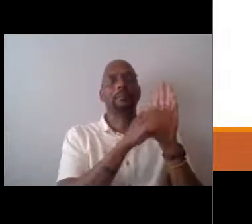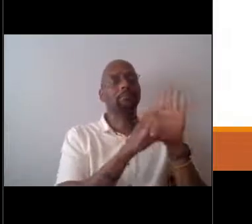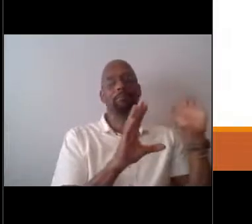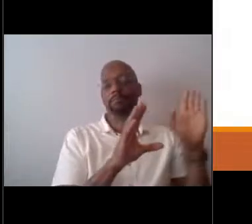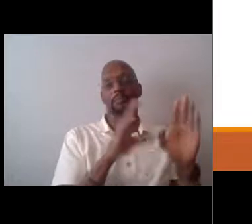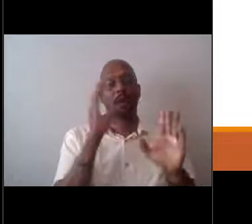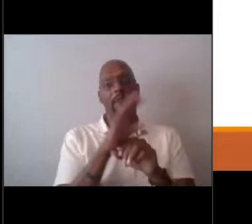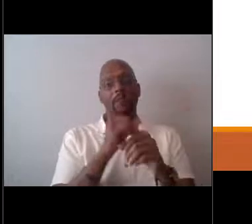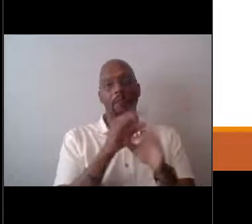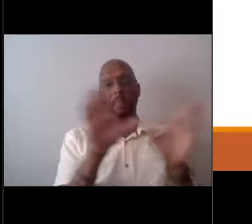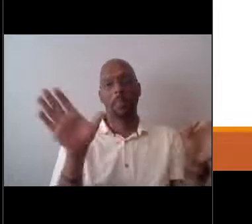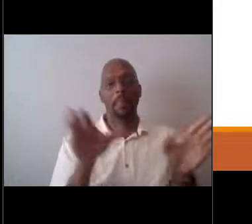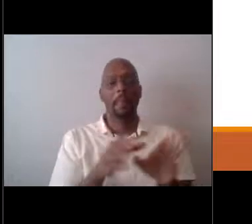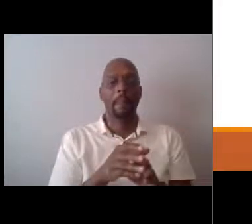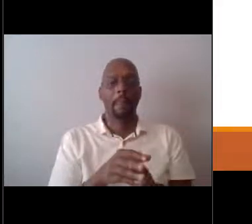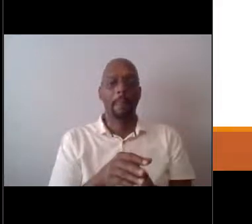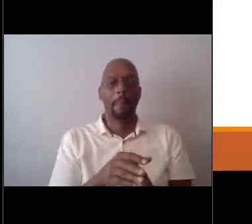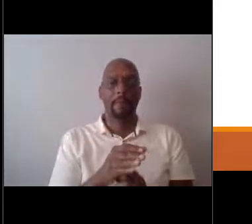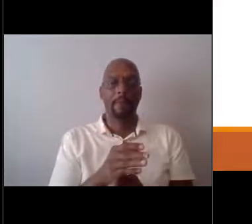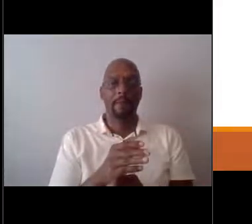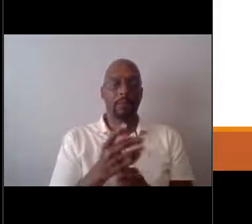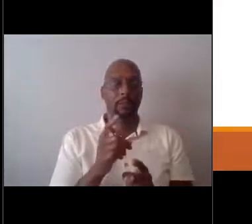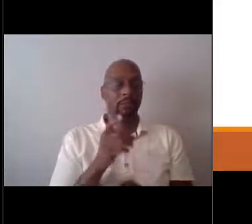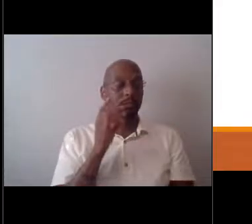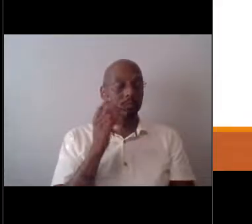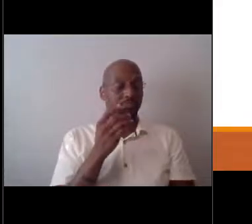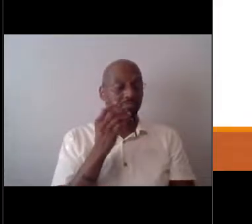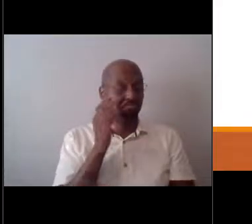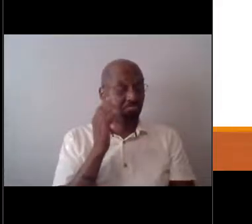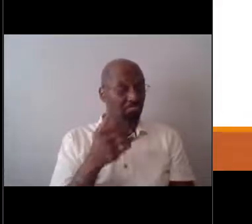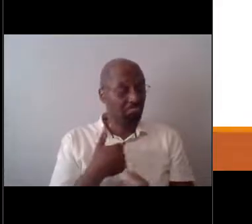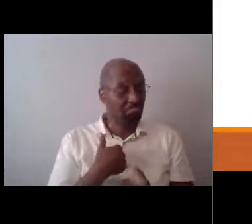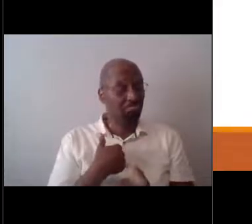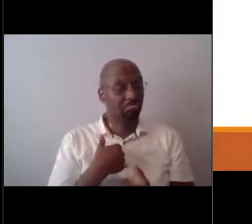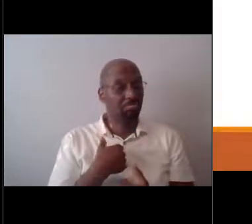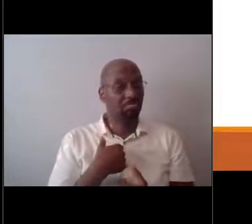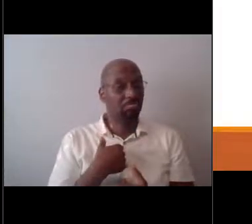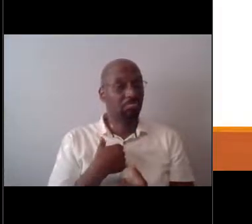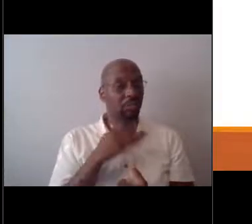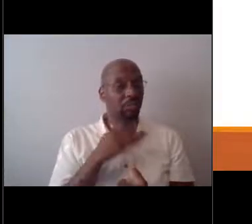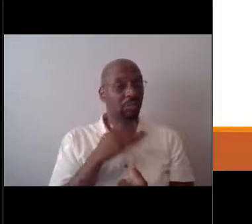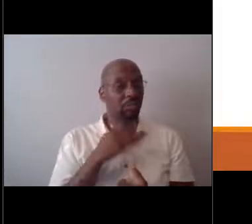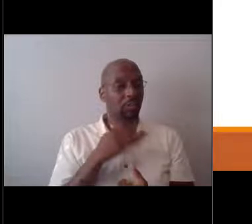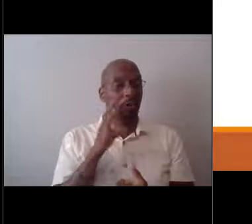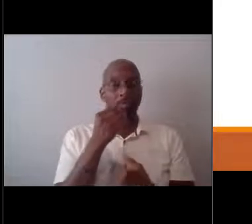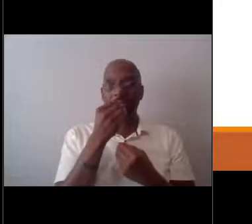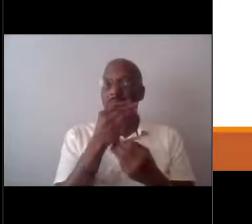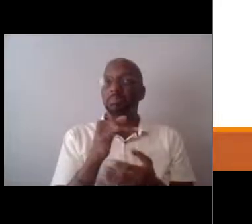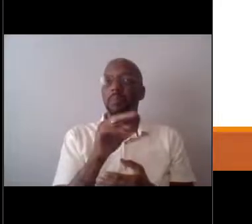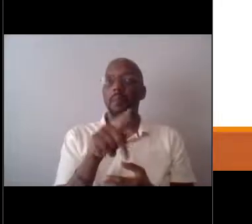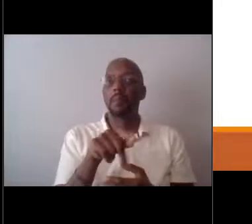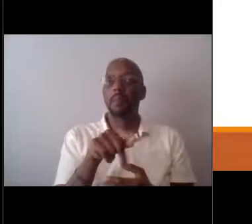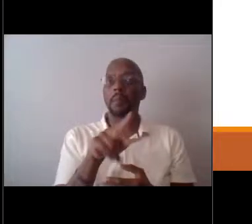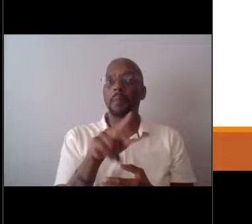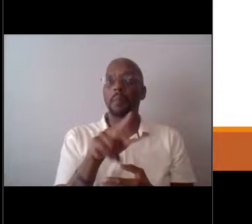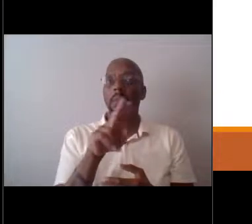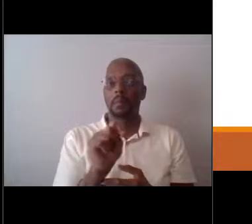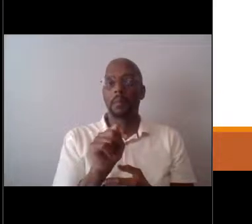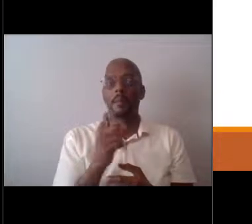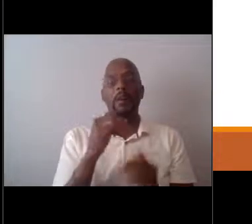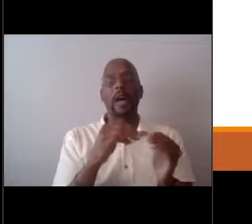survey, we are seeking input from the stakeholder community on the overarching concept of the equity index and